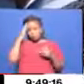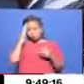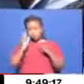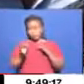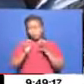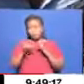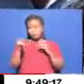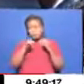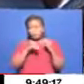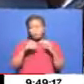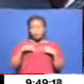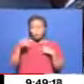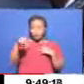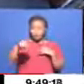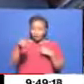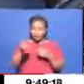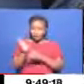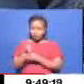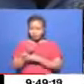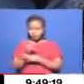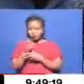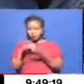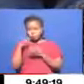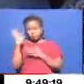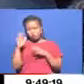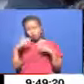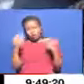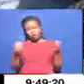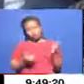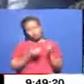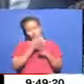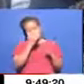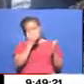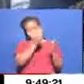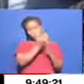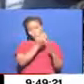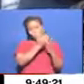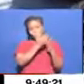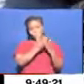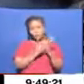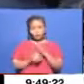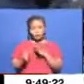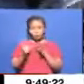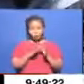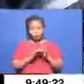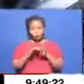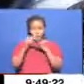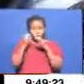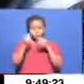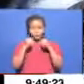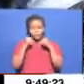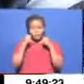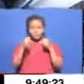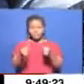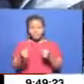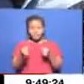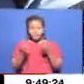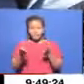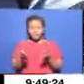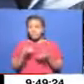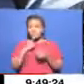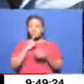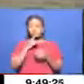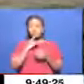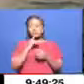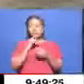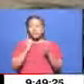really to set up a program of cooperation to strengthen the fishery sector here in Turkana and